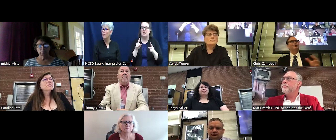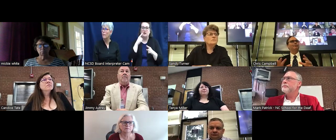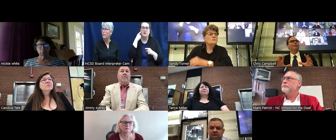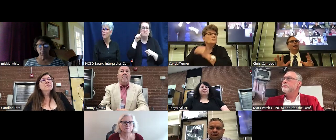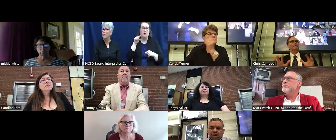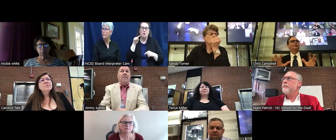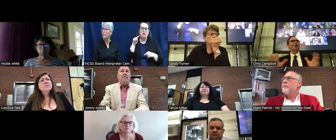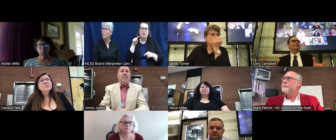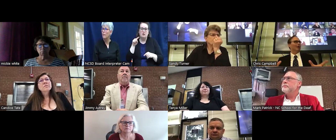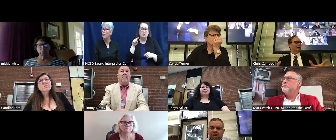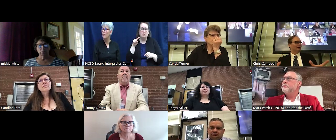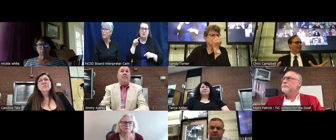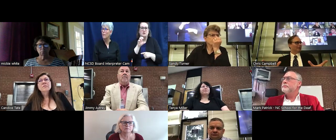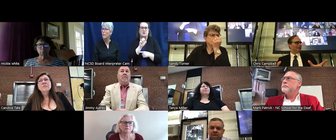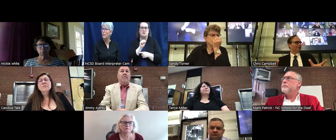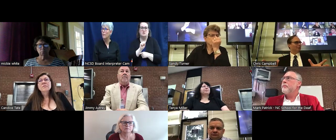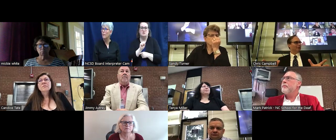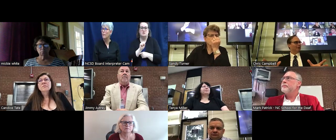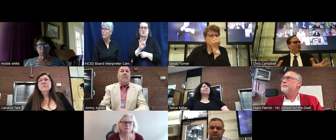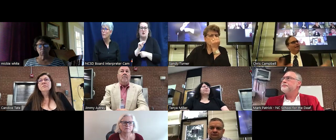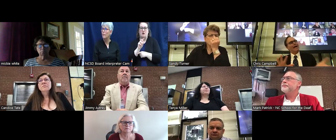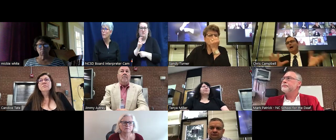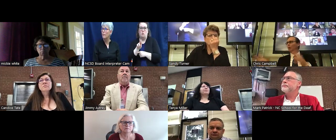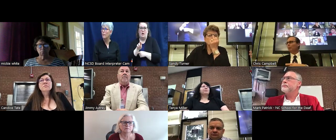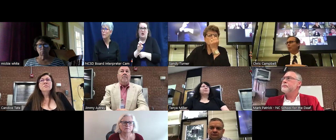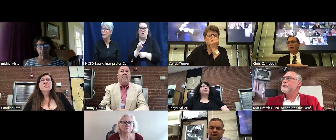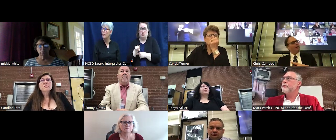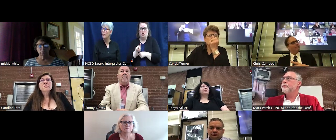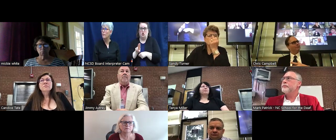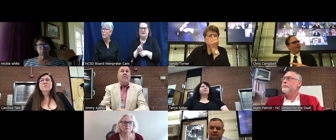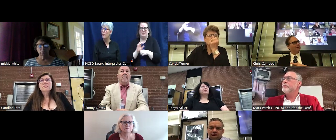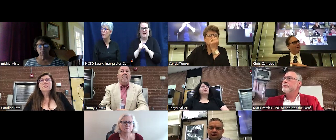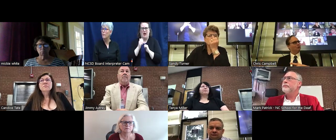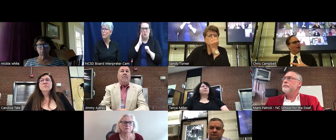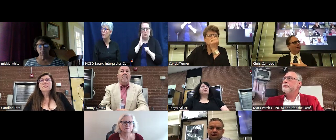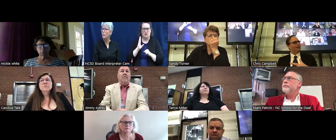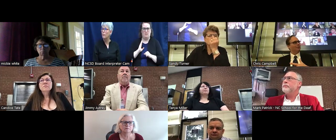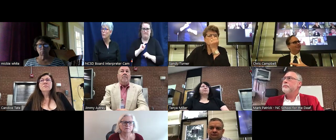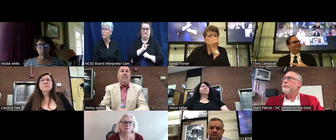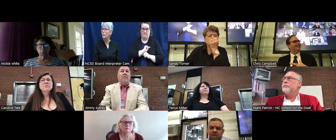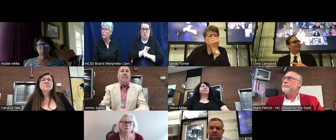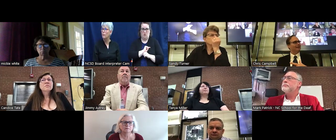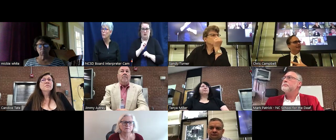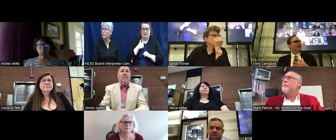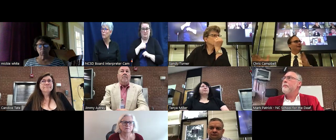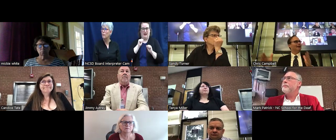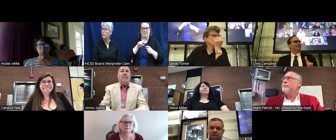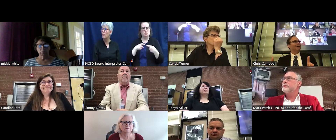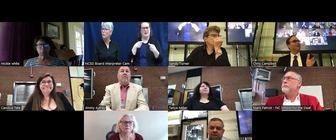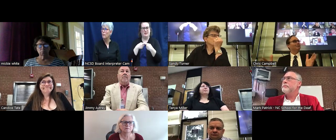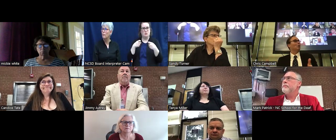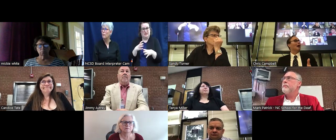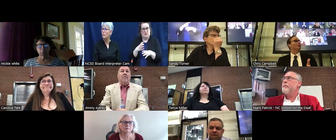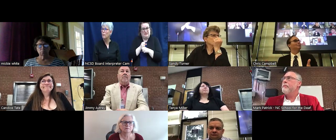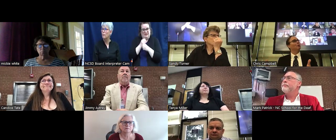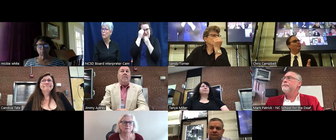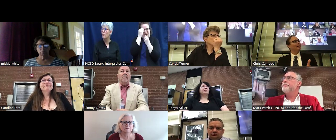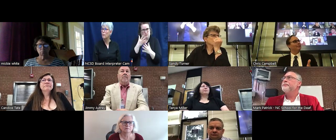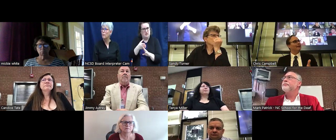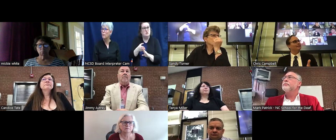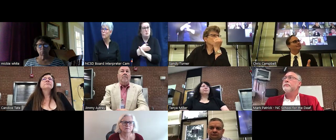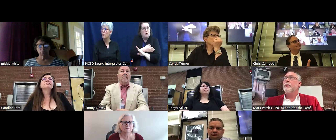the software that you'll be using, how will board members be electronically receiving information prior to